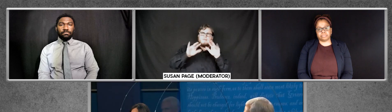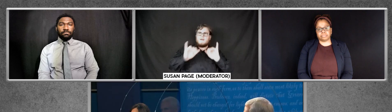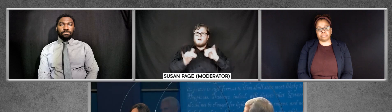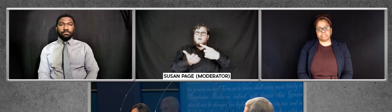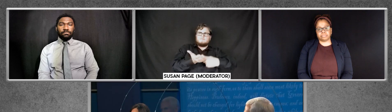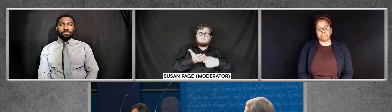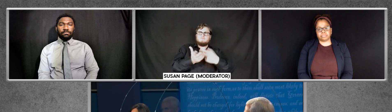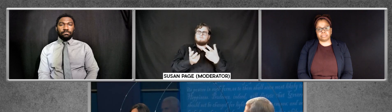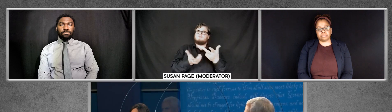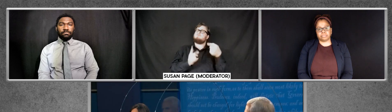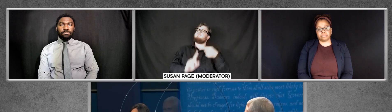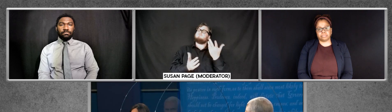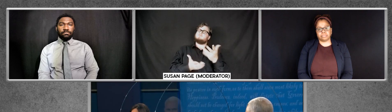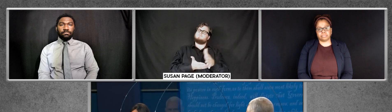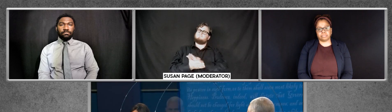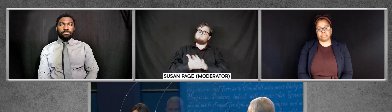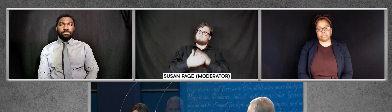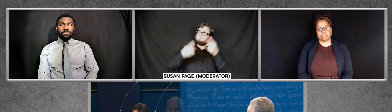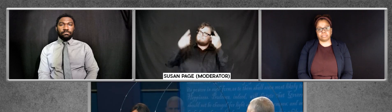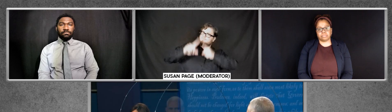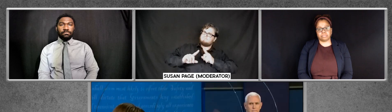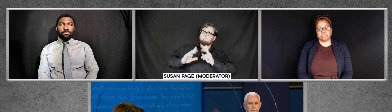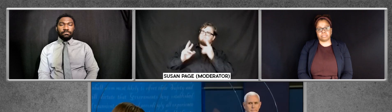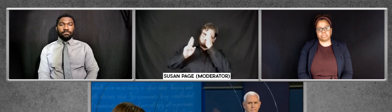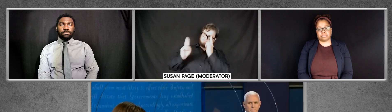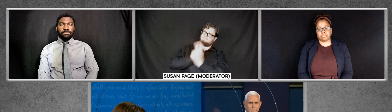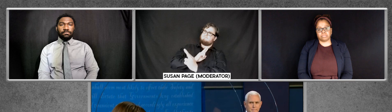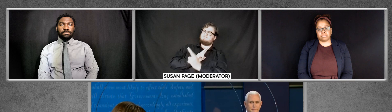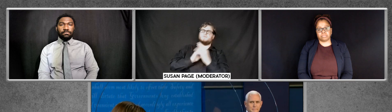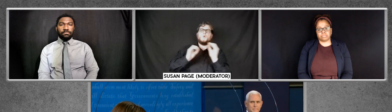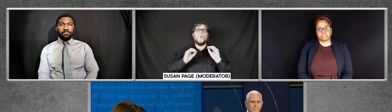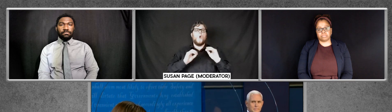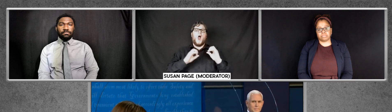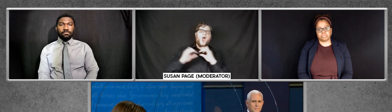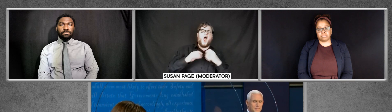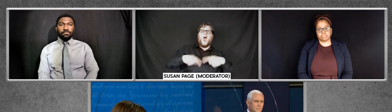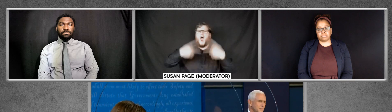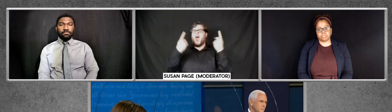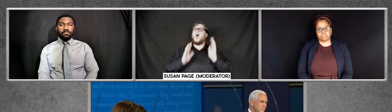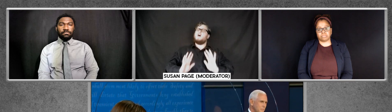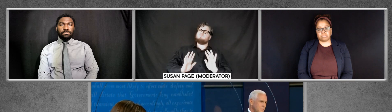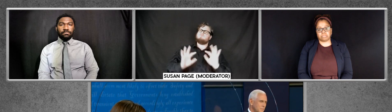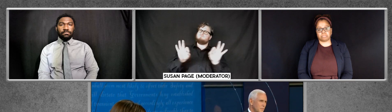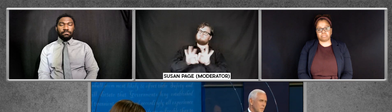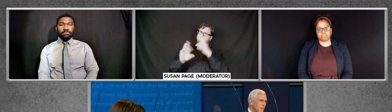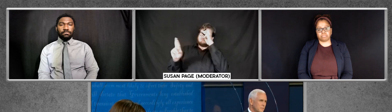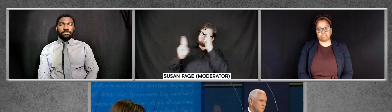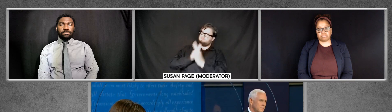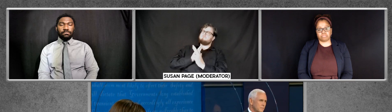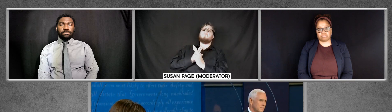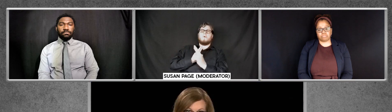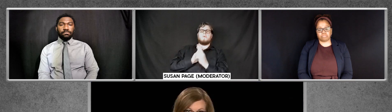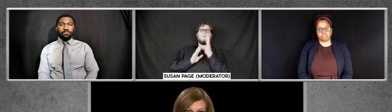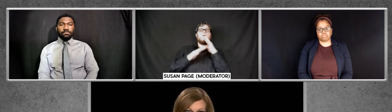are tumultuous times, but we can and will have a respectful exchange about the big issues facing our